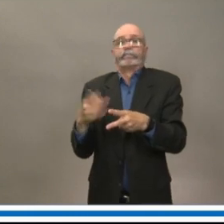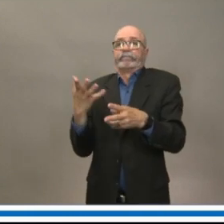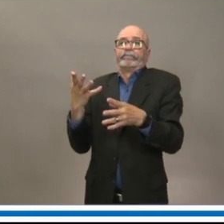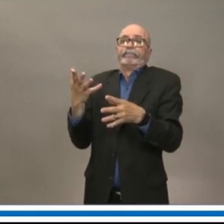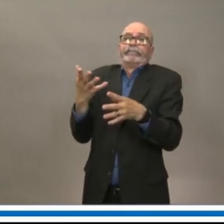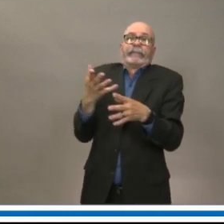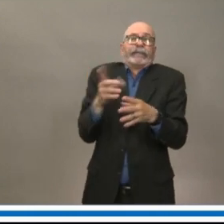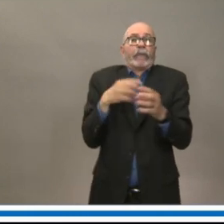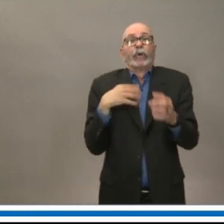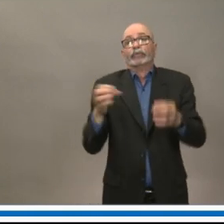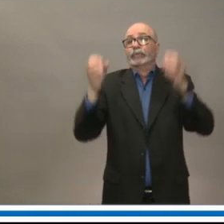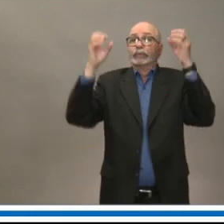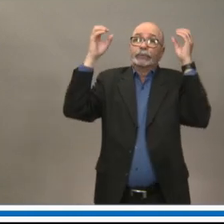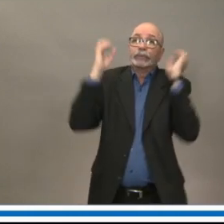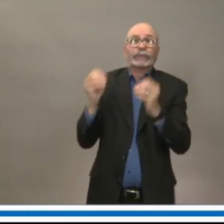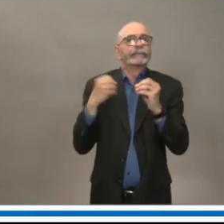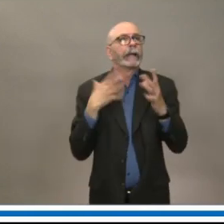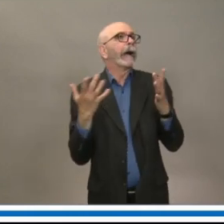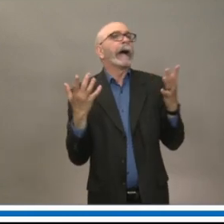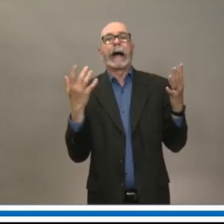look at.